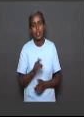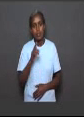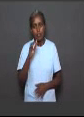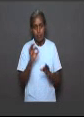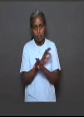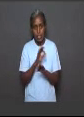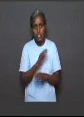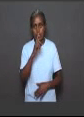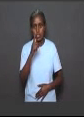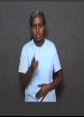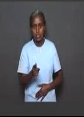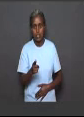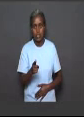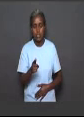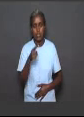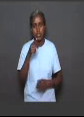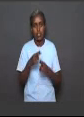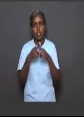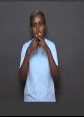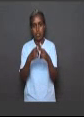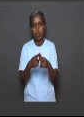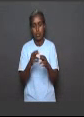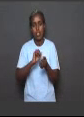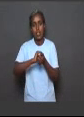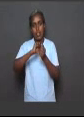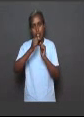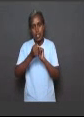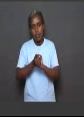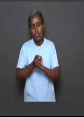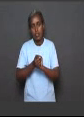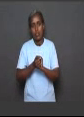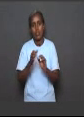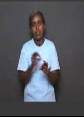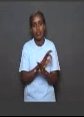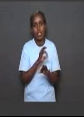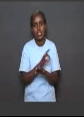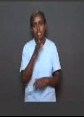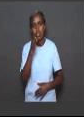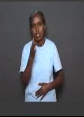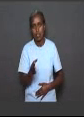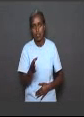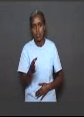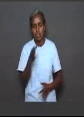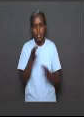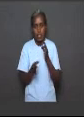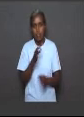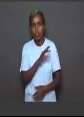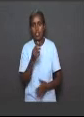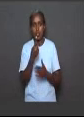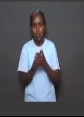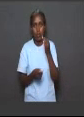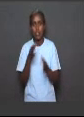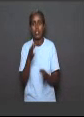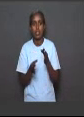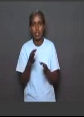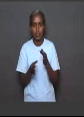A function g is said to be an inverse of a function f if